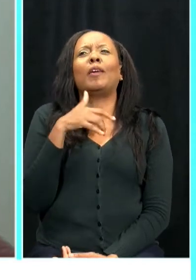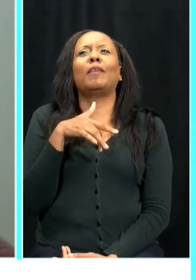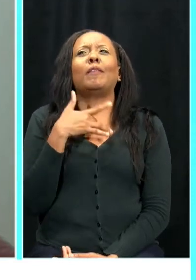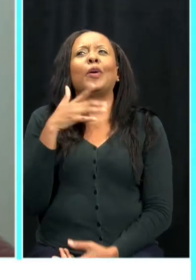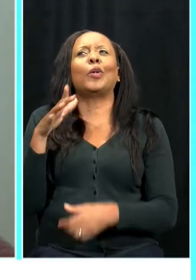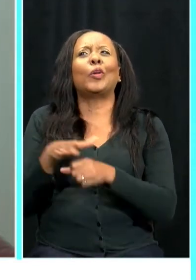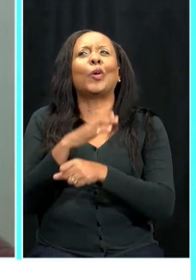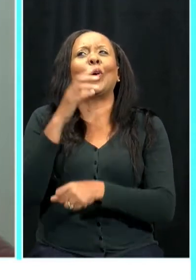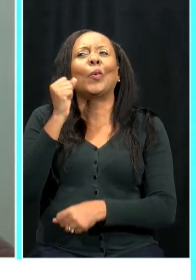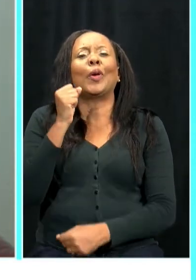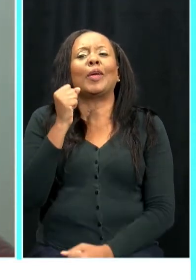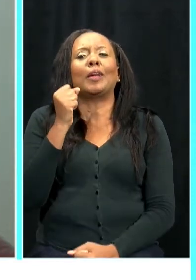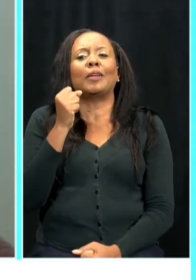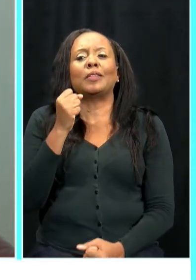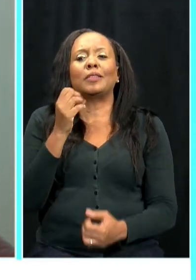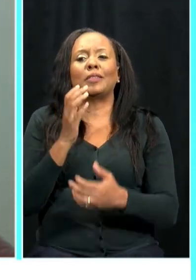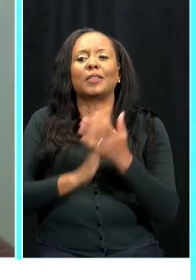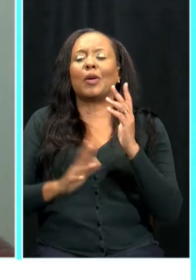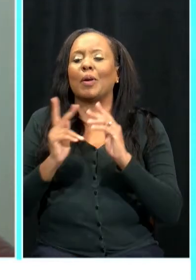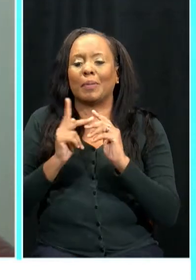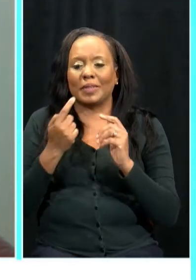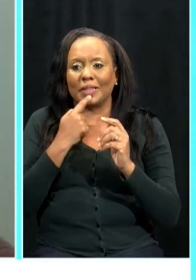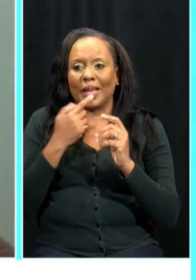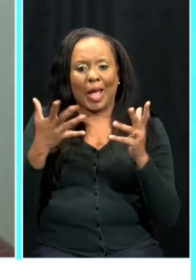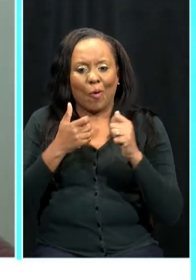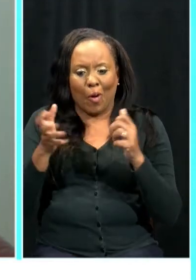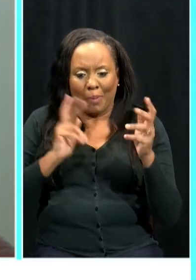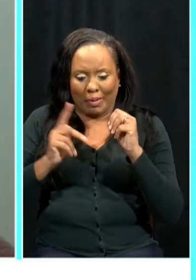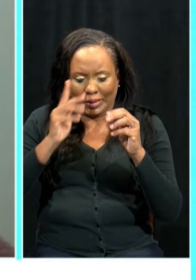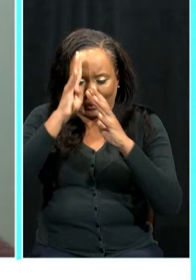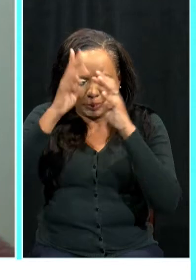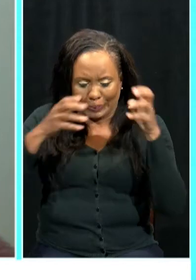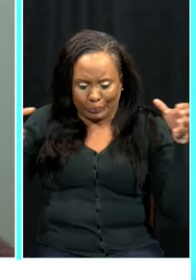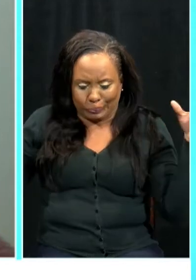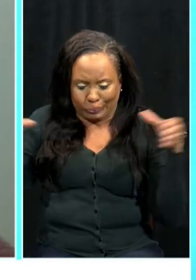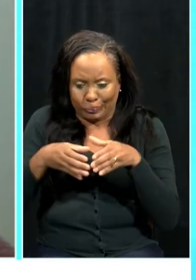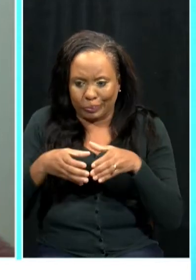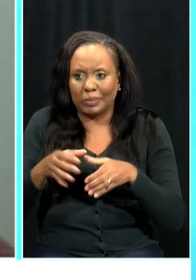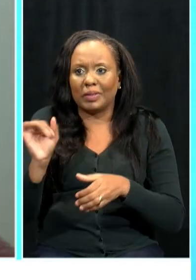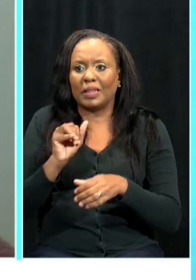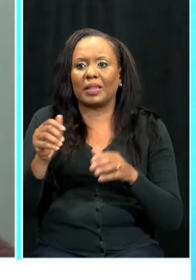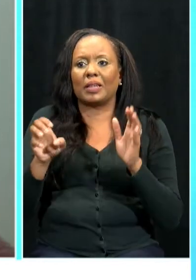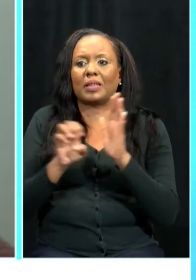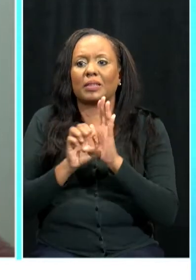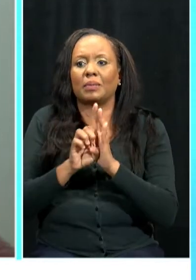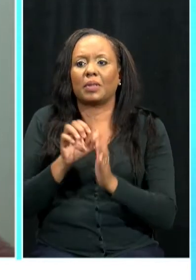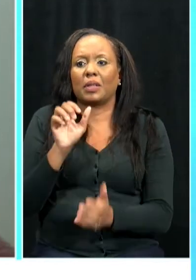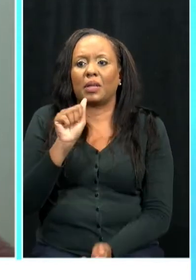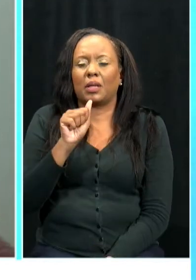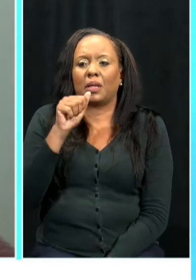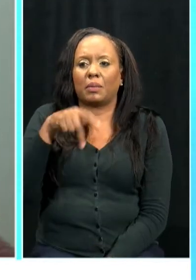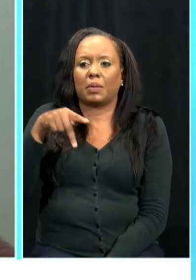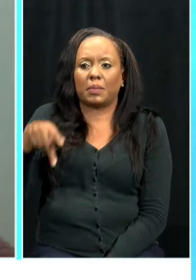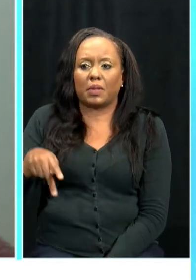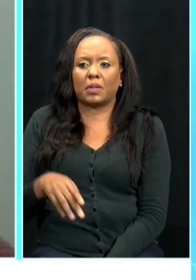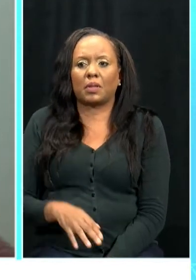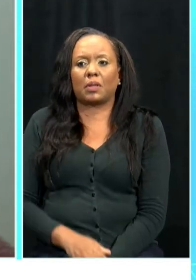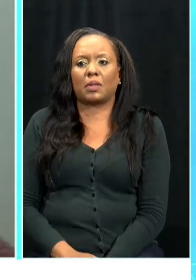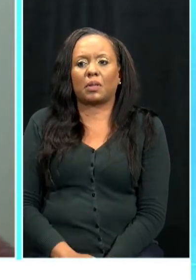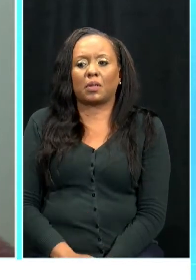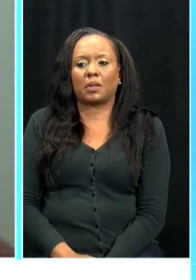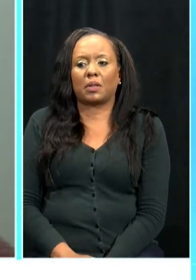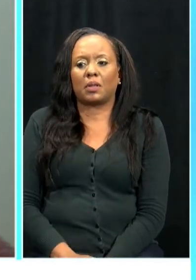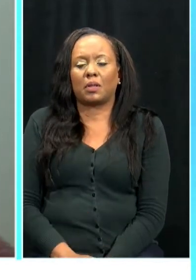and some people rustle up a party. So, for example, this APP, I mean, you come together, in a